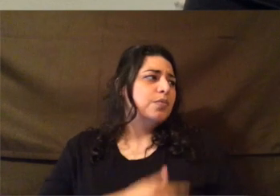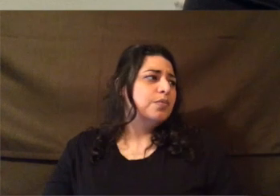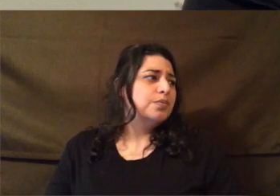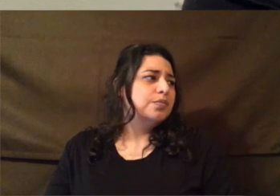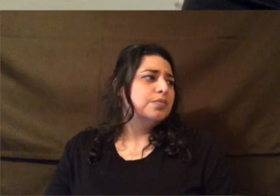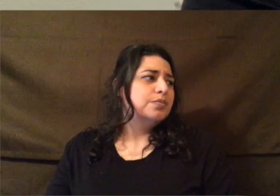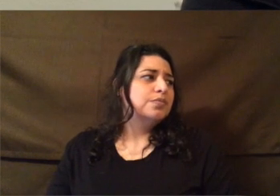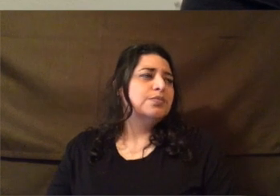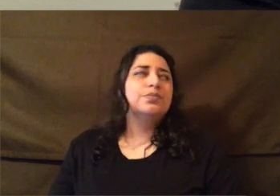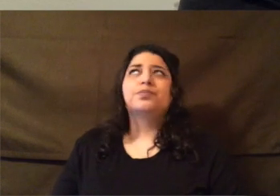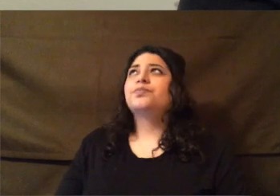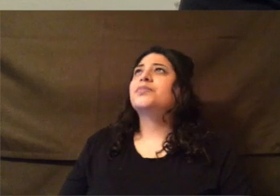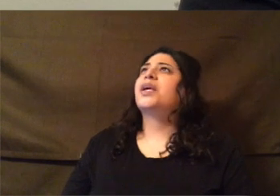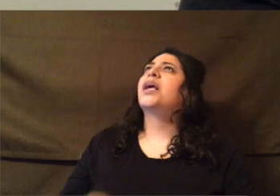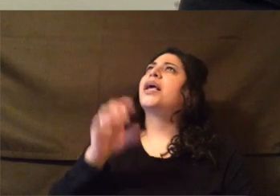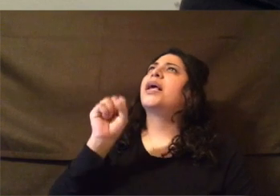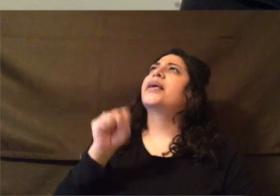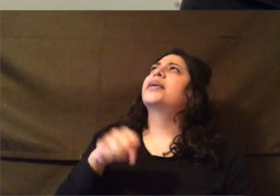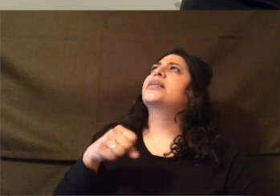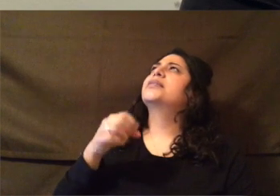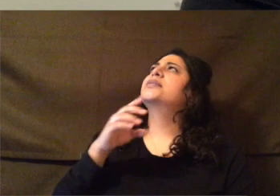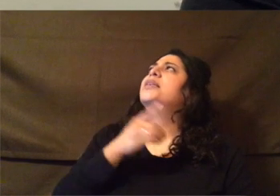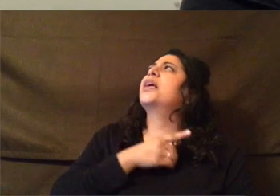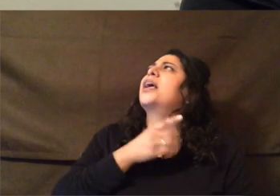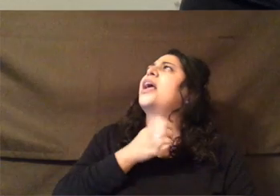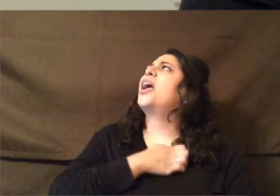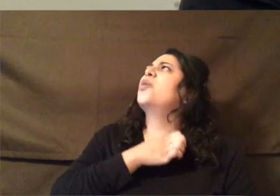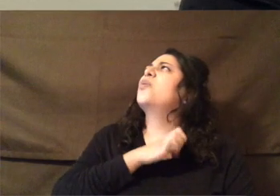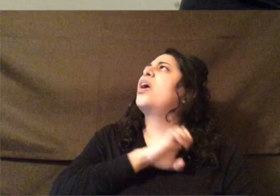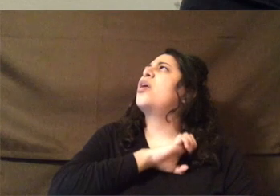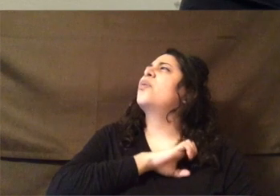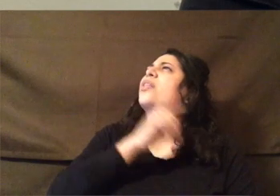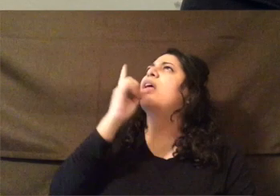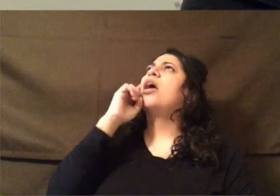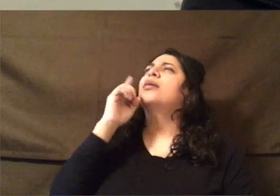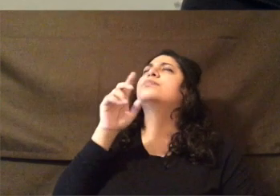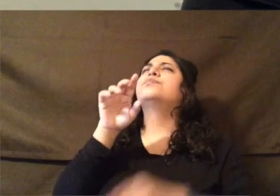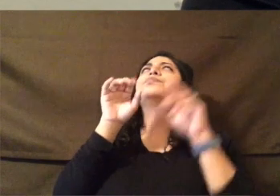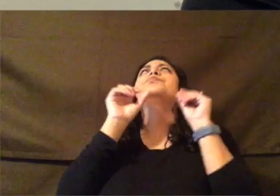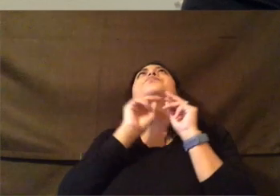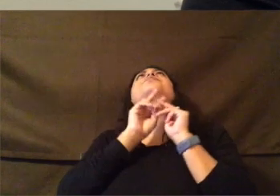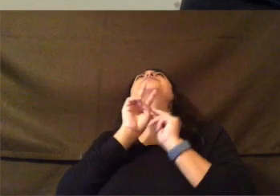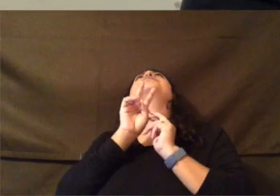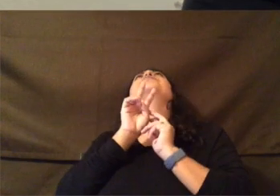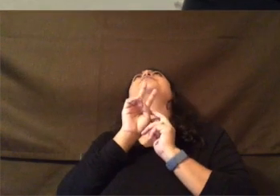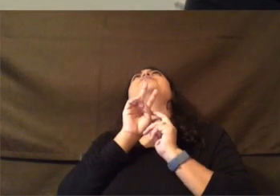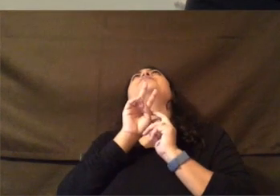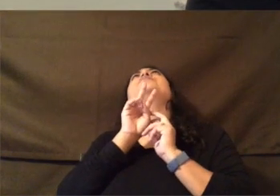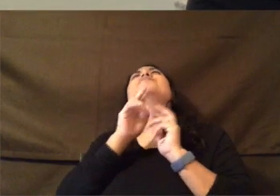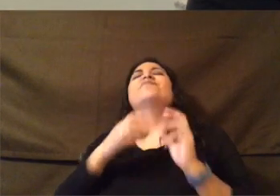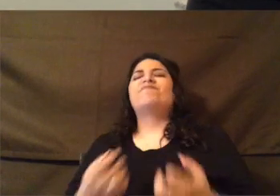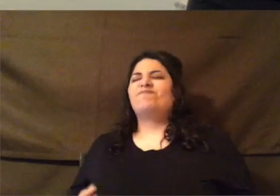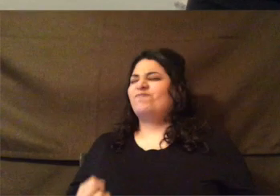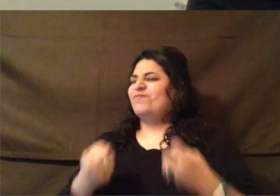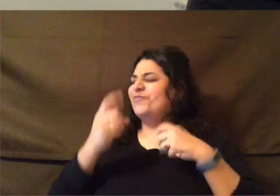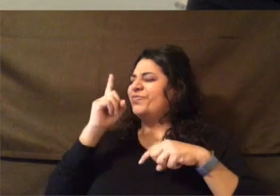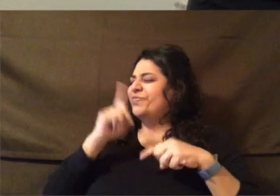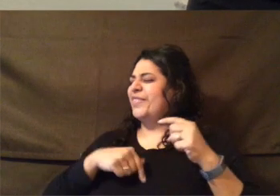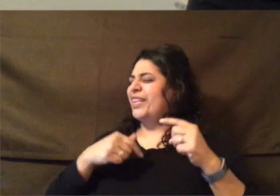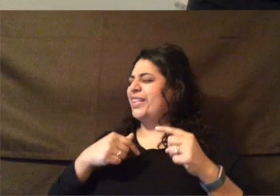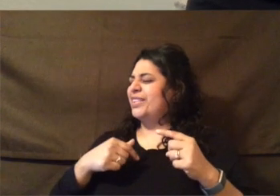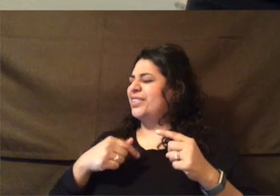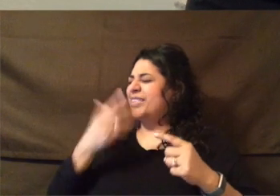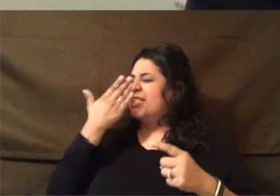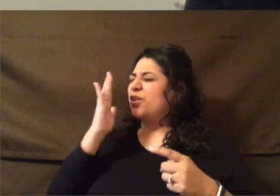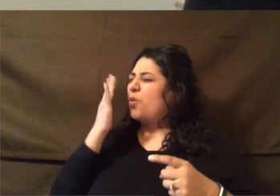you." "Yes," thought Edward. He continued to stare up at the ceiling. He was agitated for some reason that he